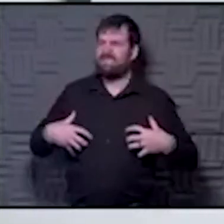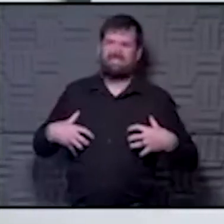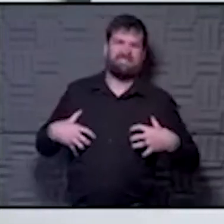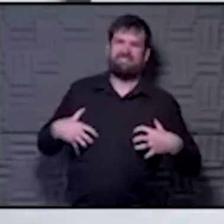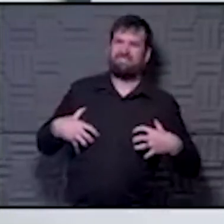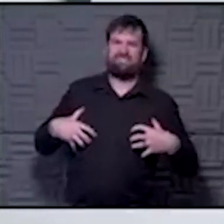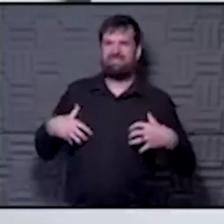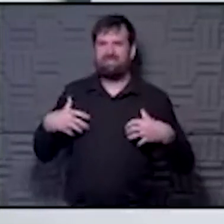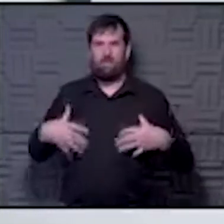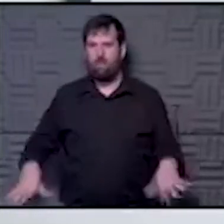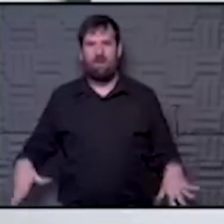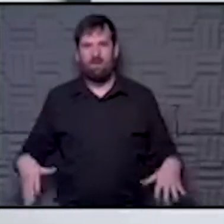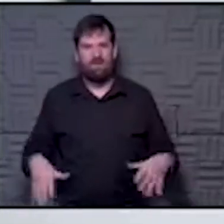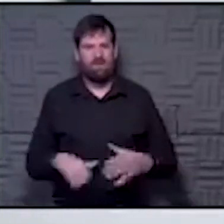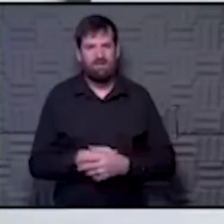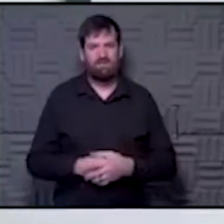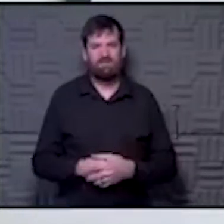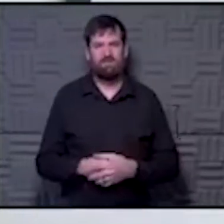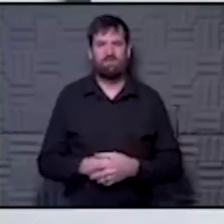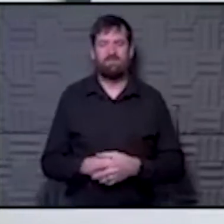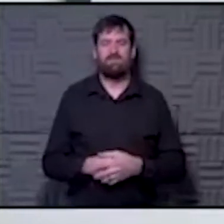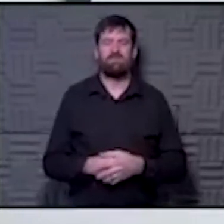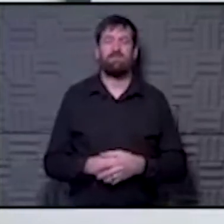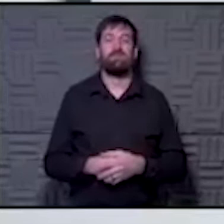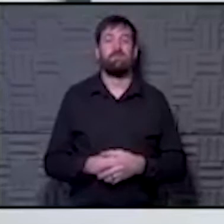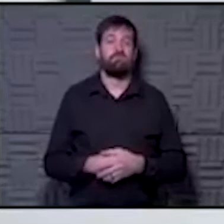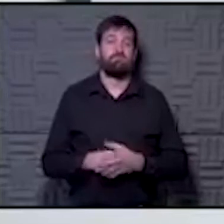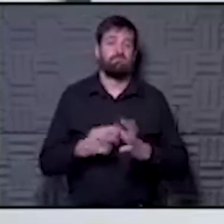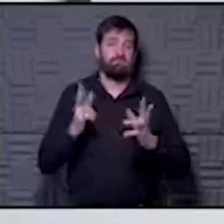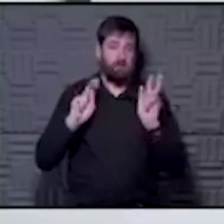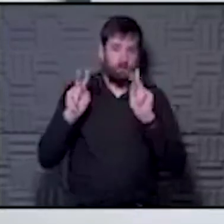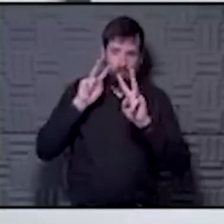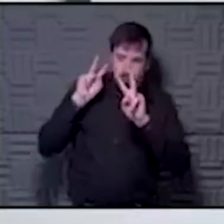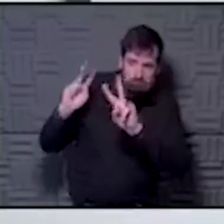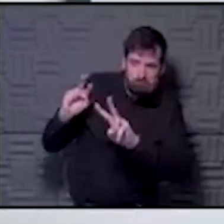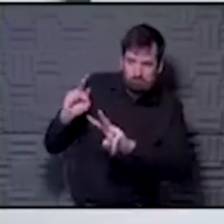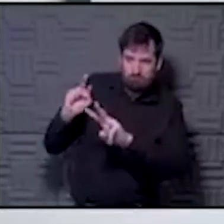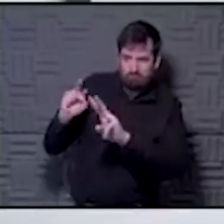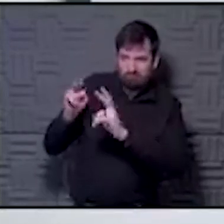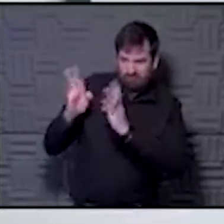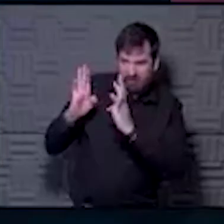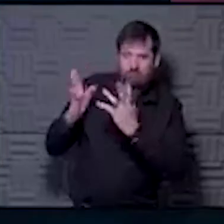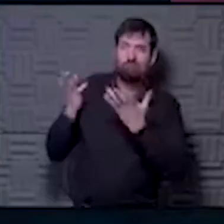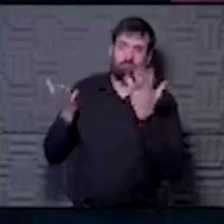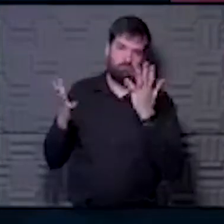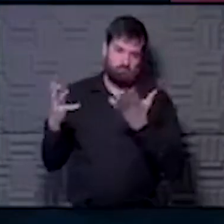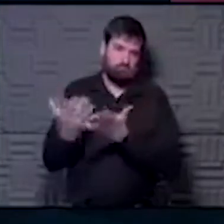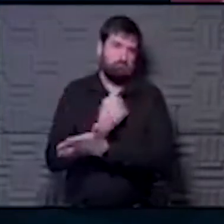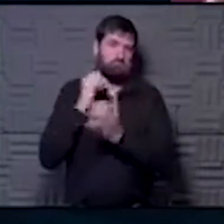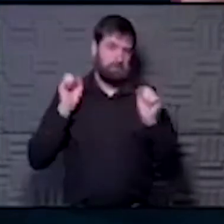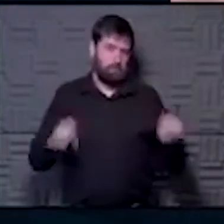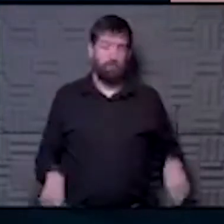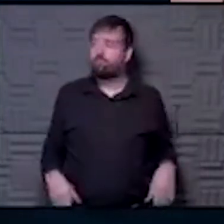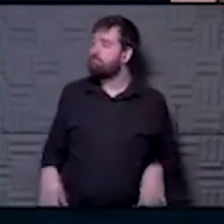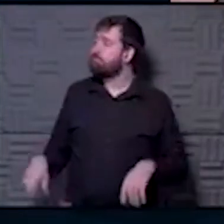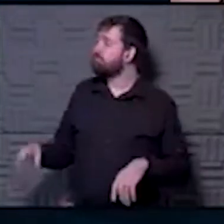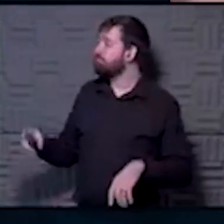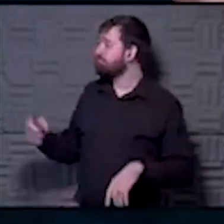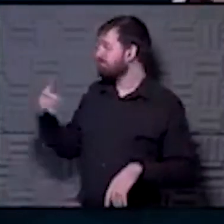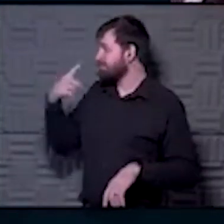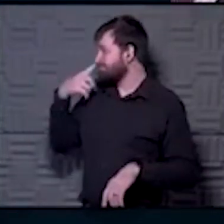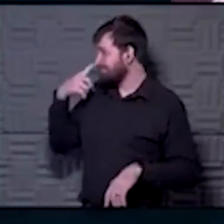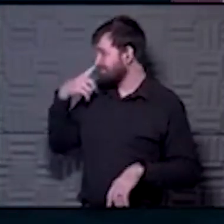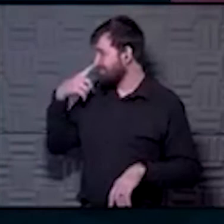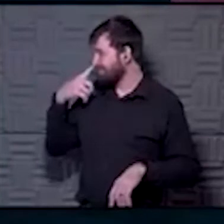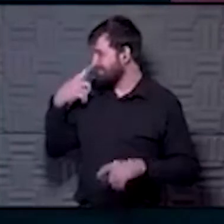it right away, that if people are watching, there might be opportunity. I think that I think the response to this, the